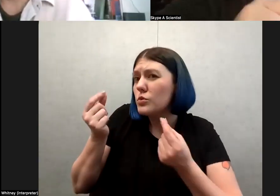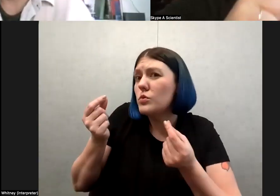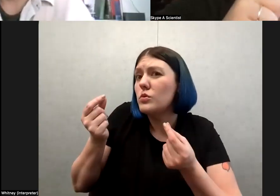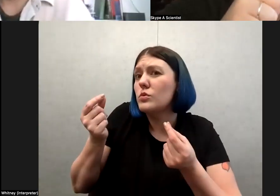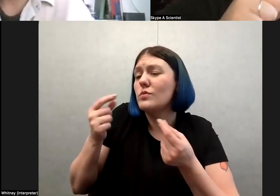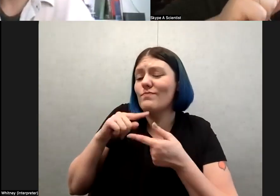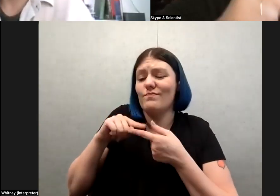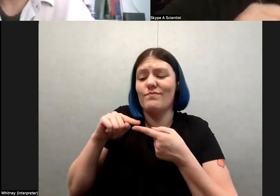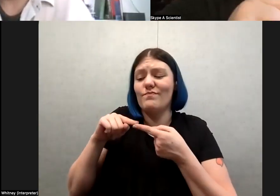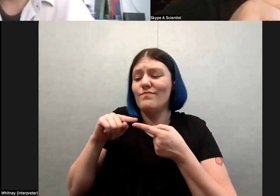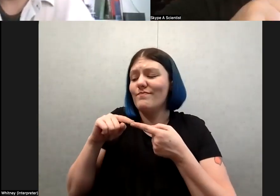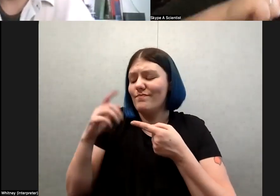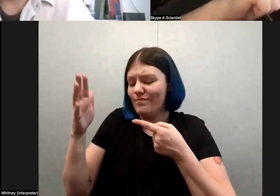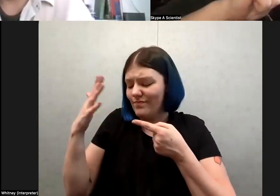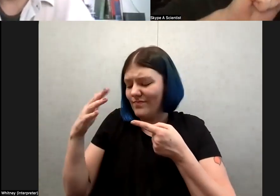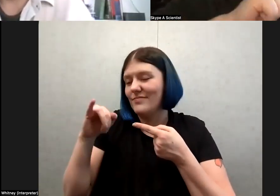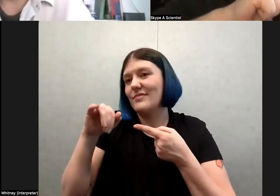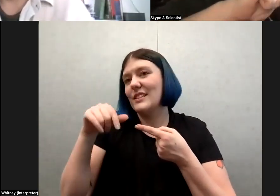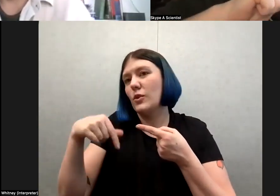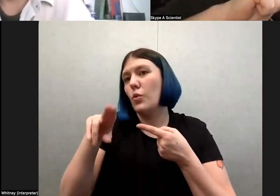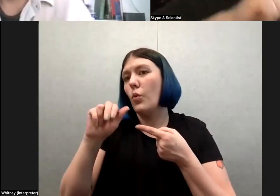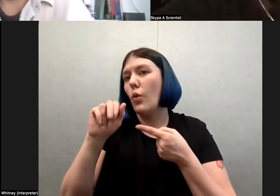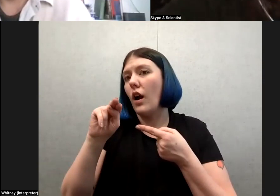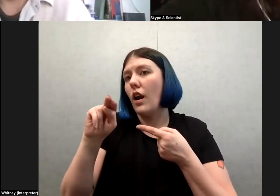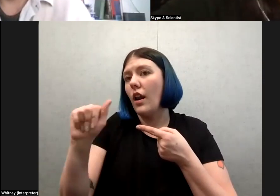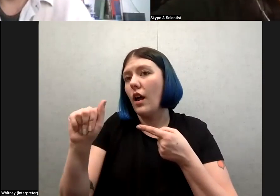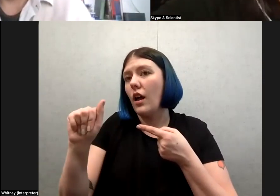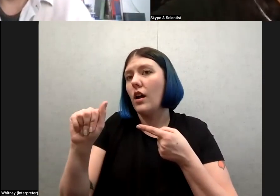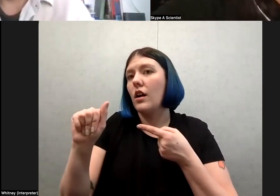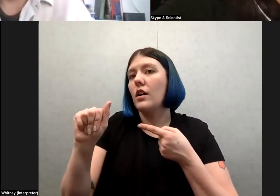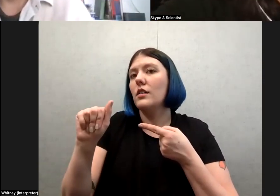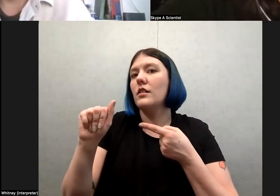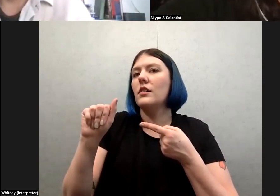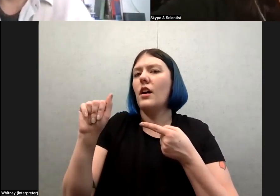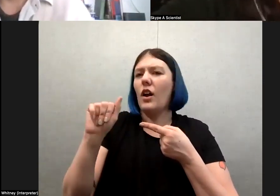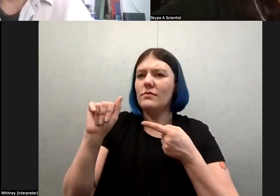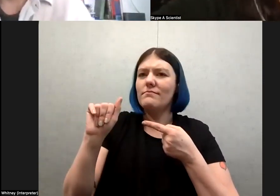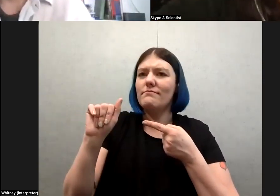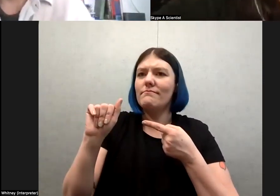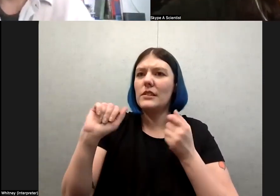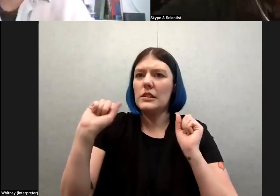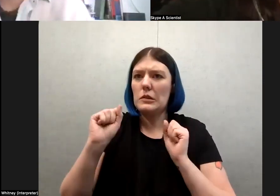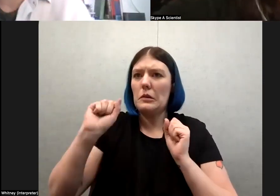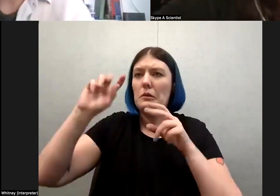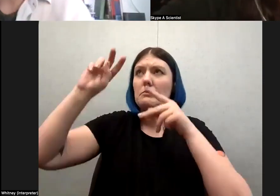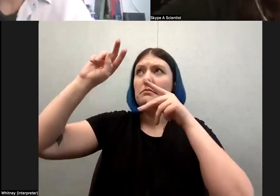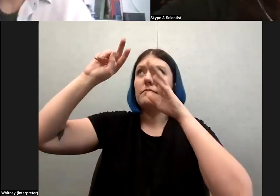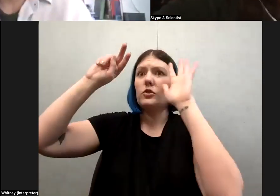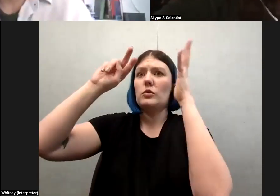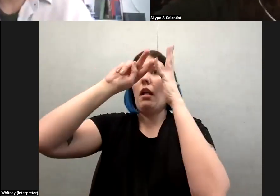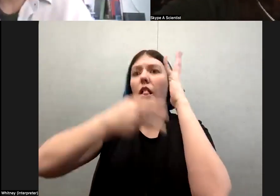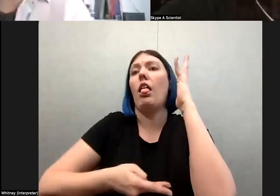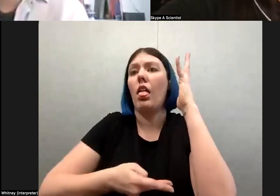got one about the iguanas, and also every time it gets cold and the iguanas fall from the trees, that does crack me up a little